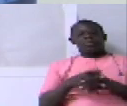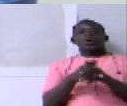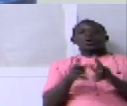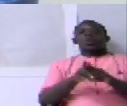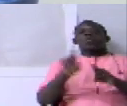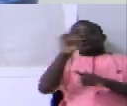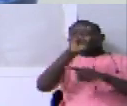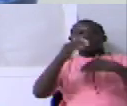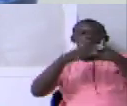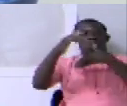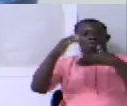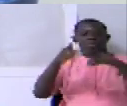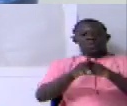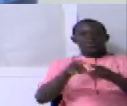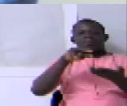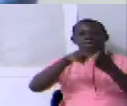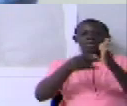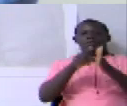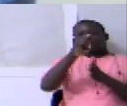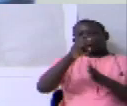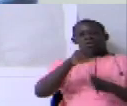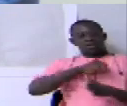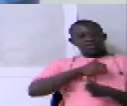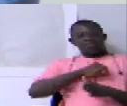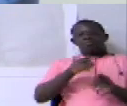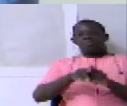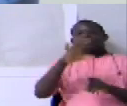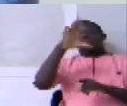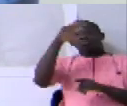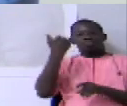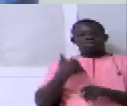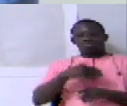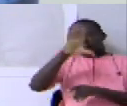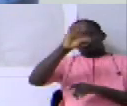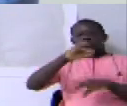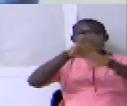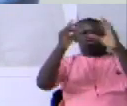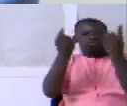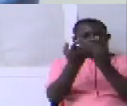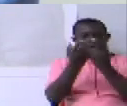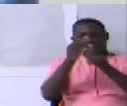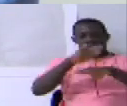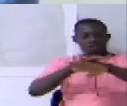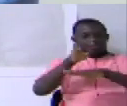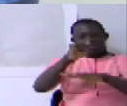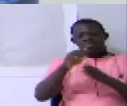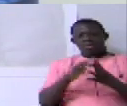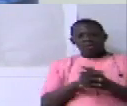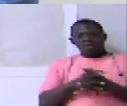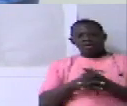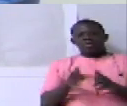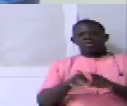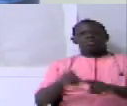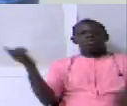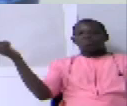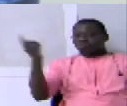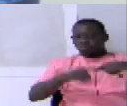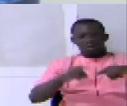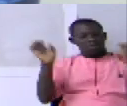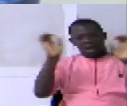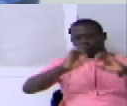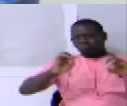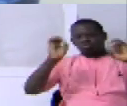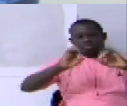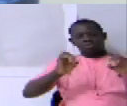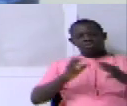were not sanctioned. Memu ko kumuti ima ite bulala. Yes, sir. You were not punished.